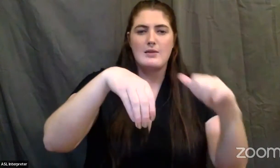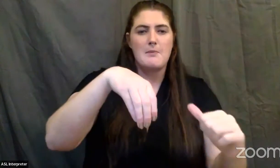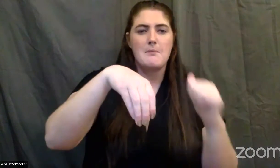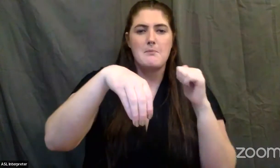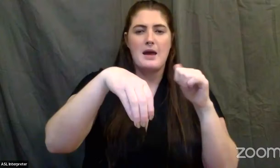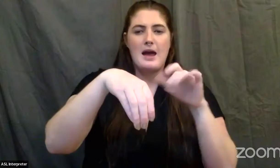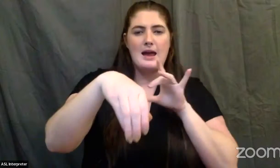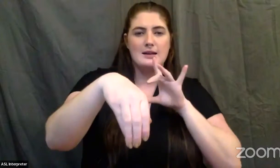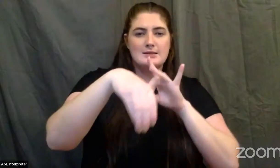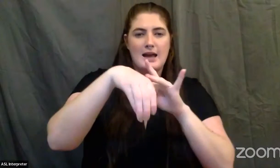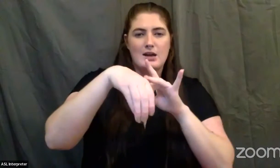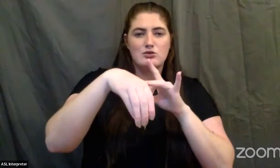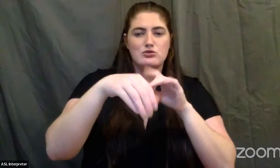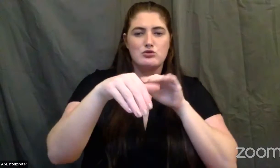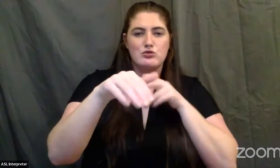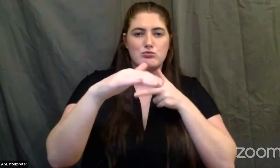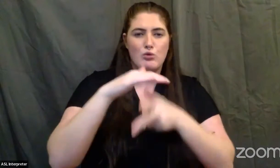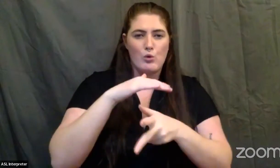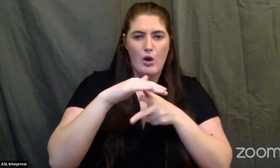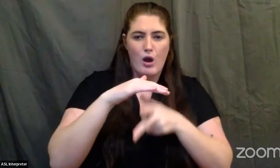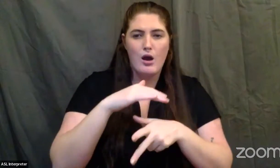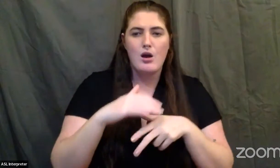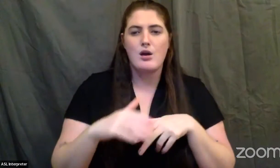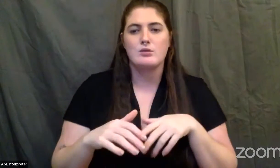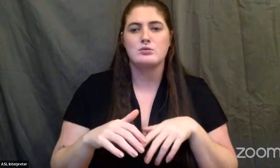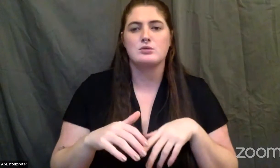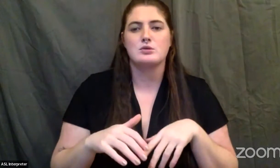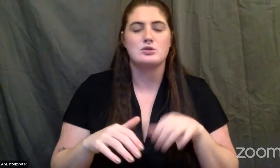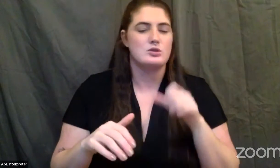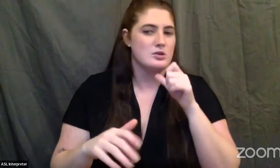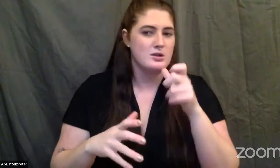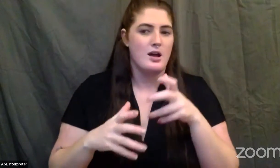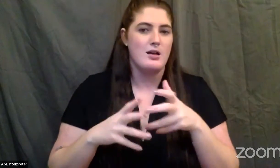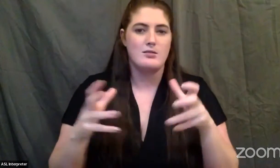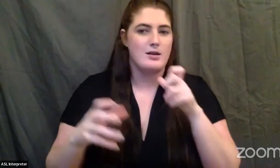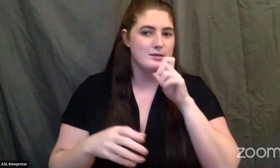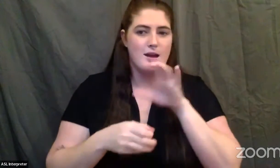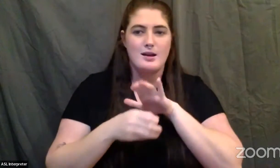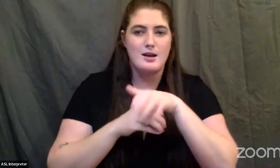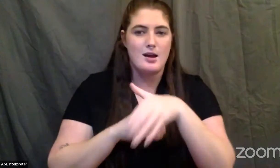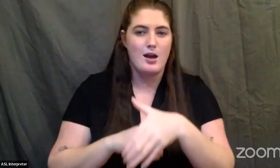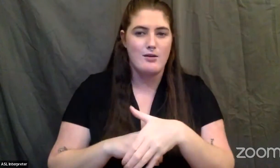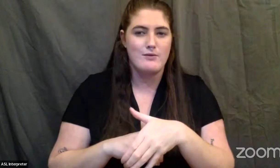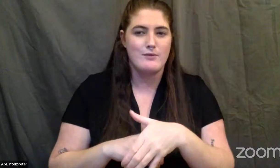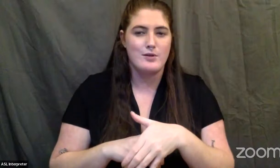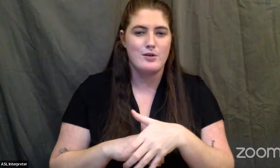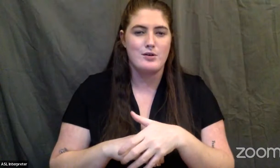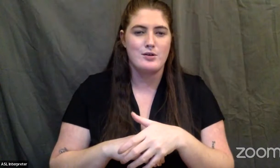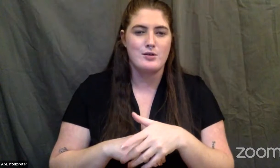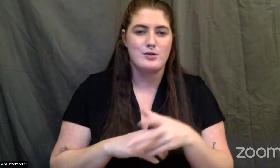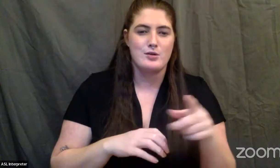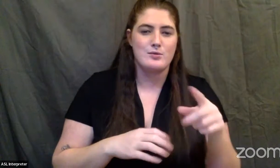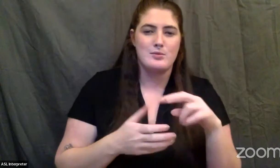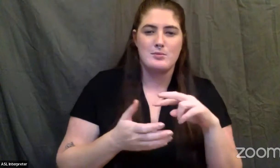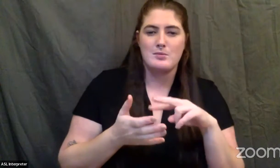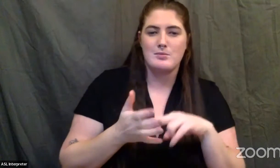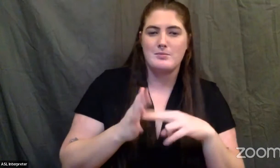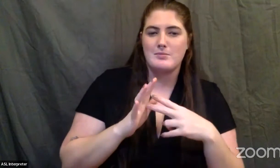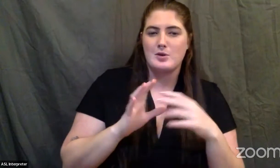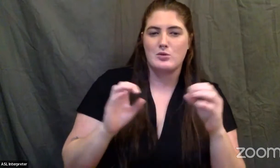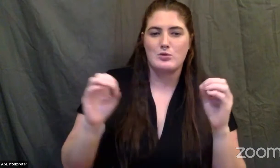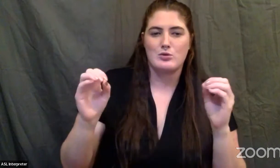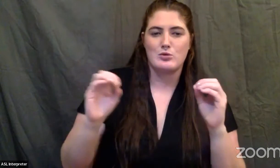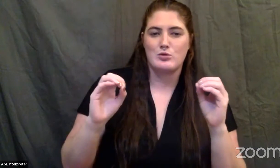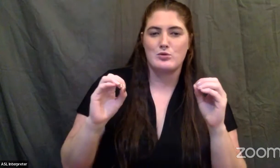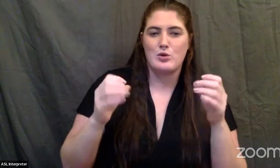attaches to the garage. There wasn't much not covered. Which means there'd be no absorption, there'd be no way